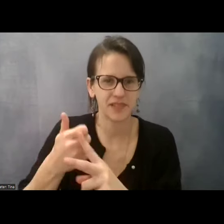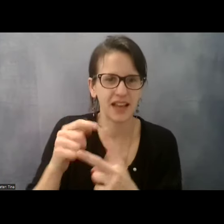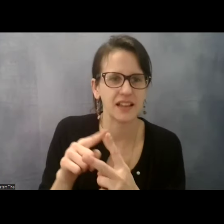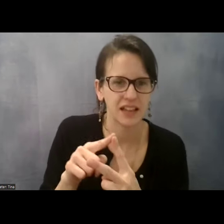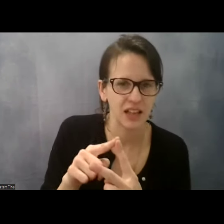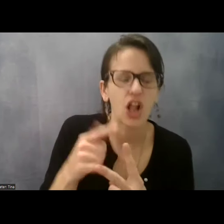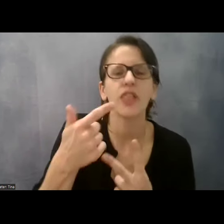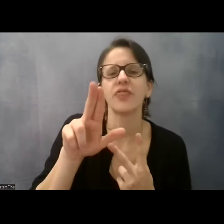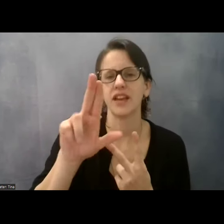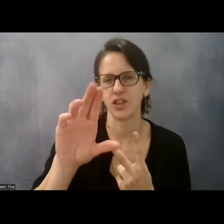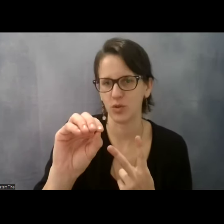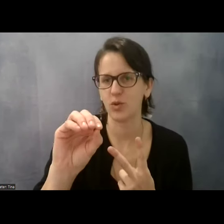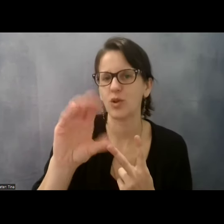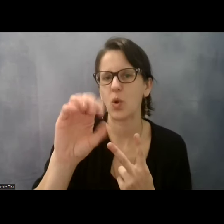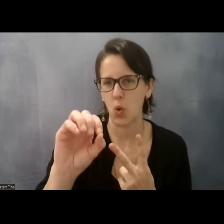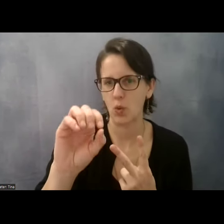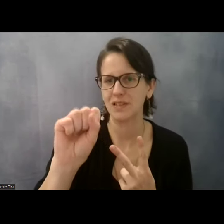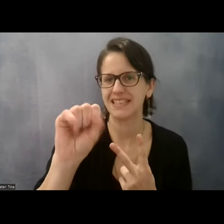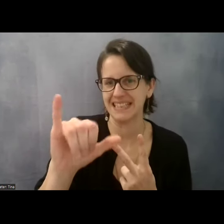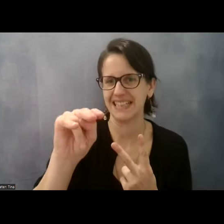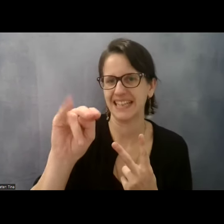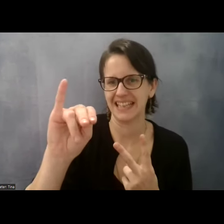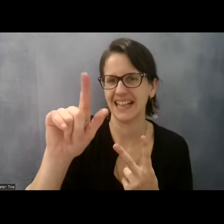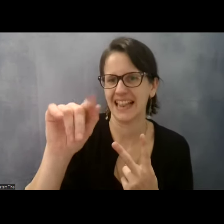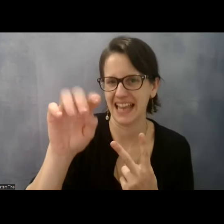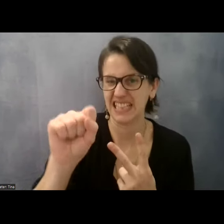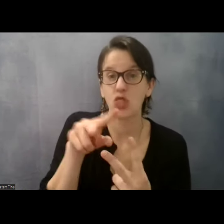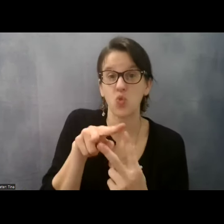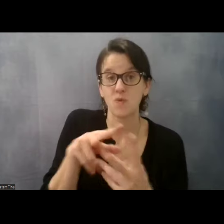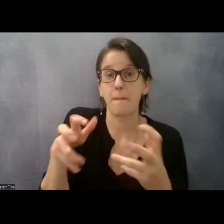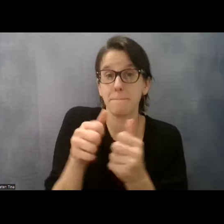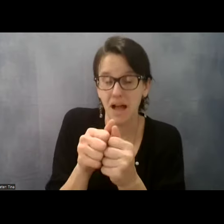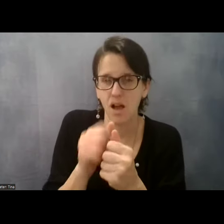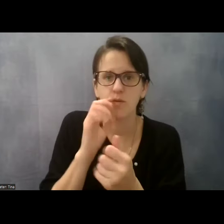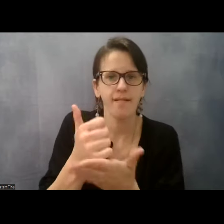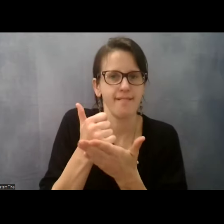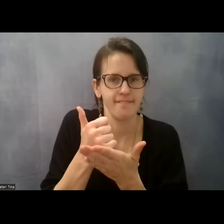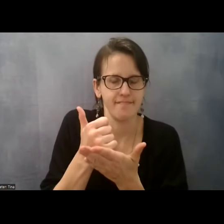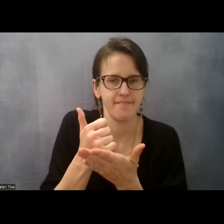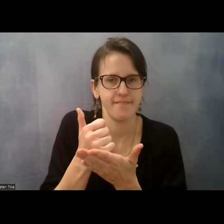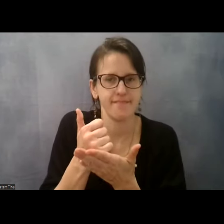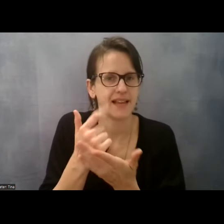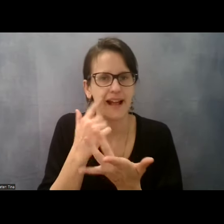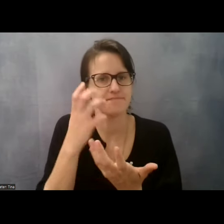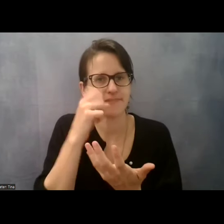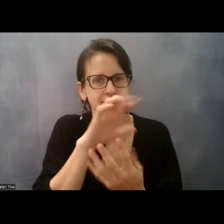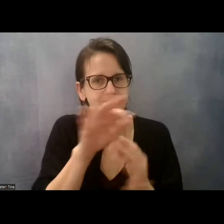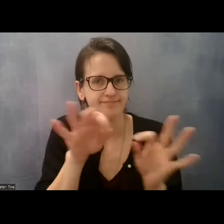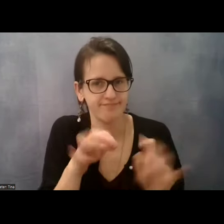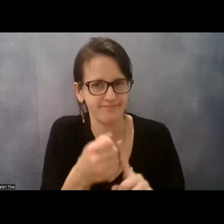And then glucosinolates. Thank you. Yeah. Okay. Okay, so let's talk about